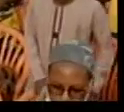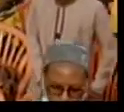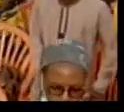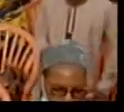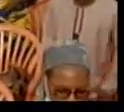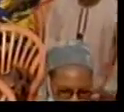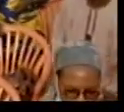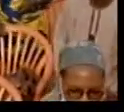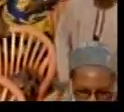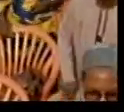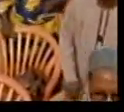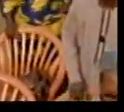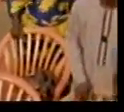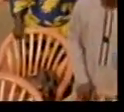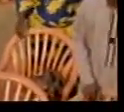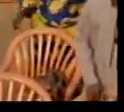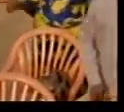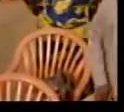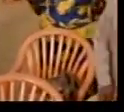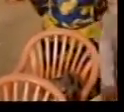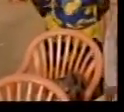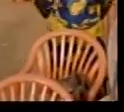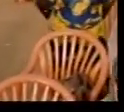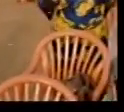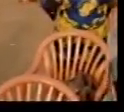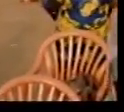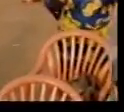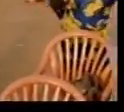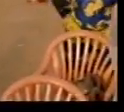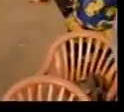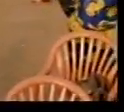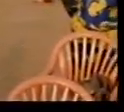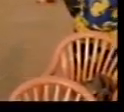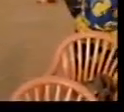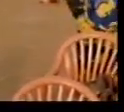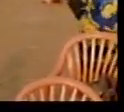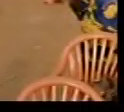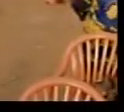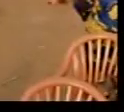Where darkness has been reigning, let the light